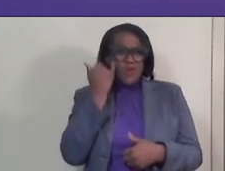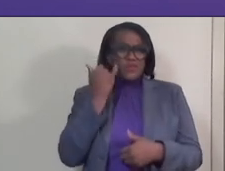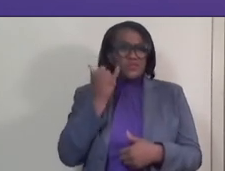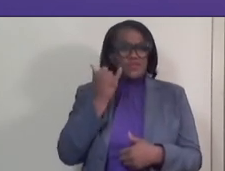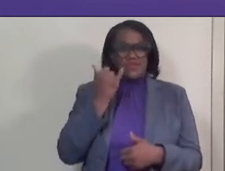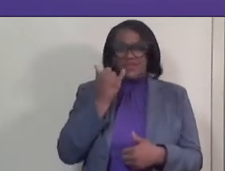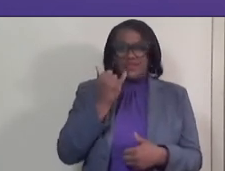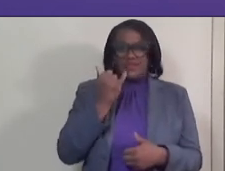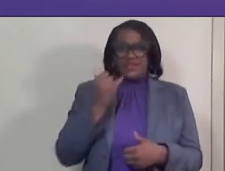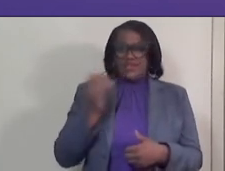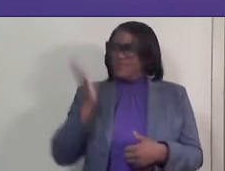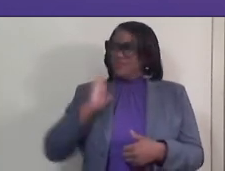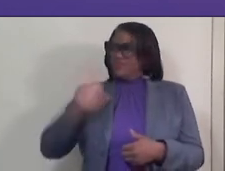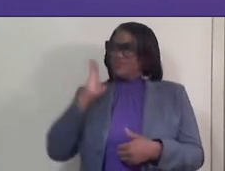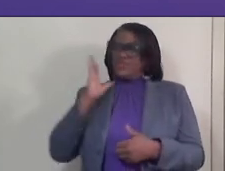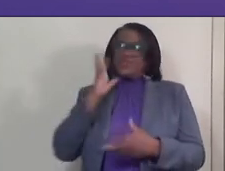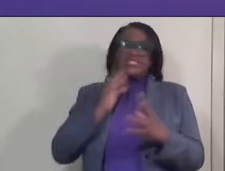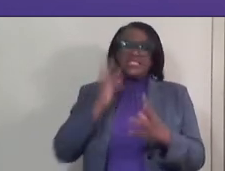unpleasant experiences?